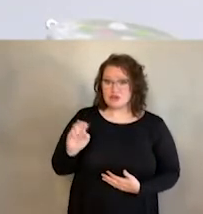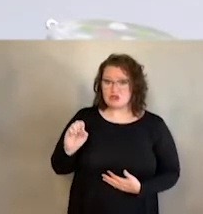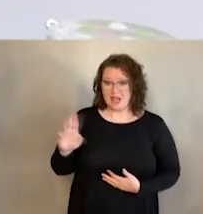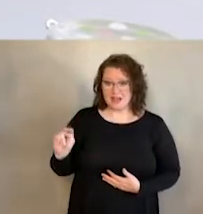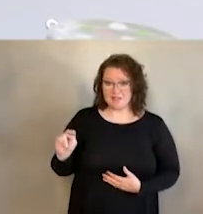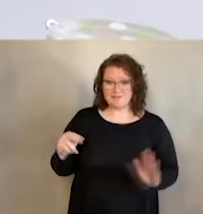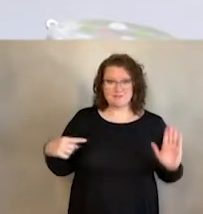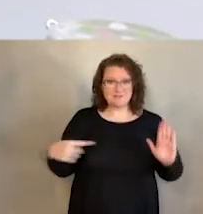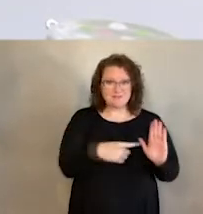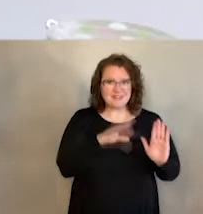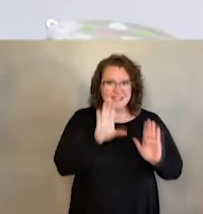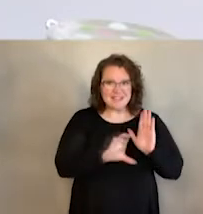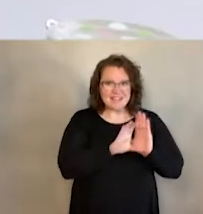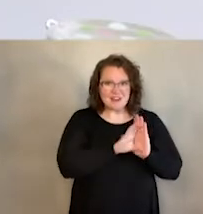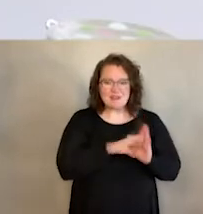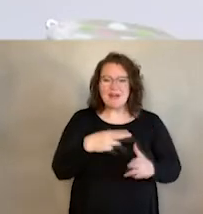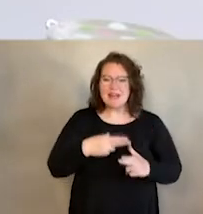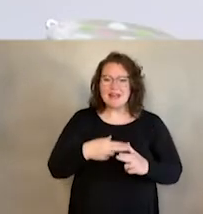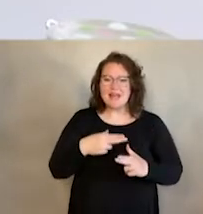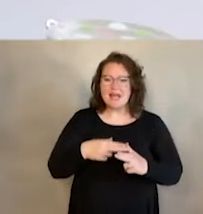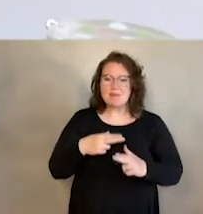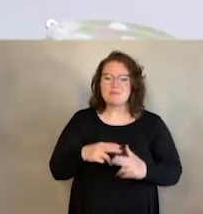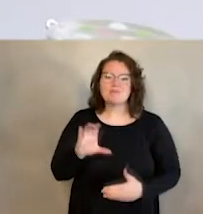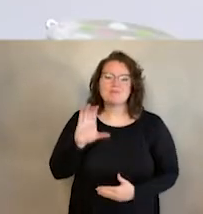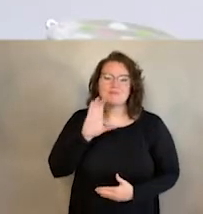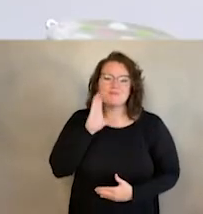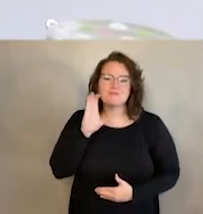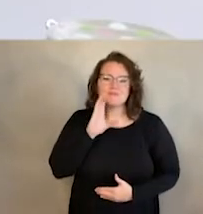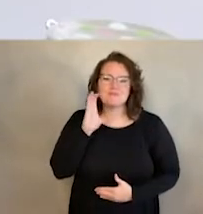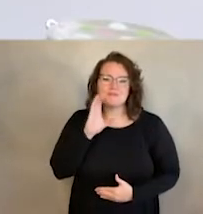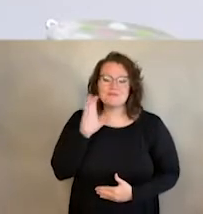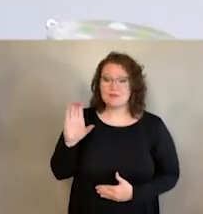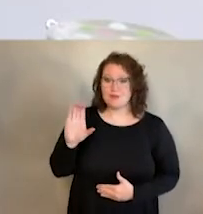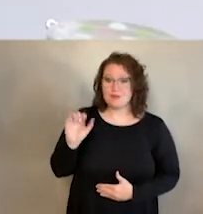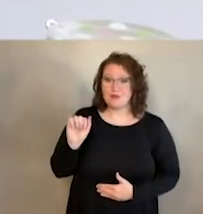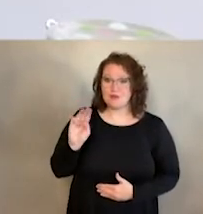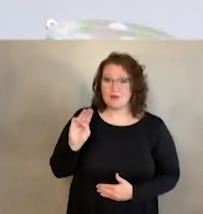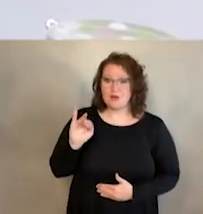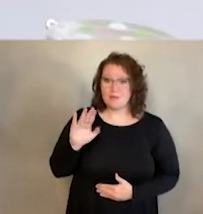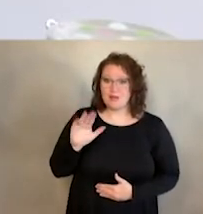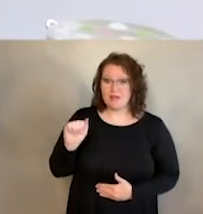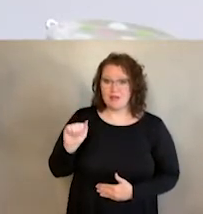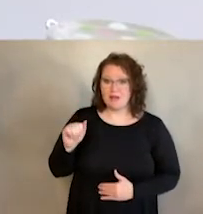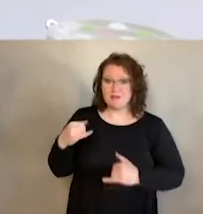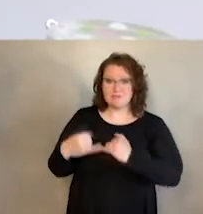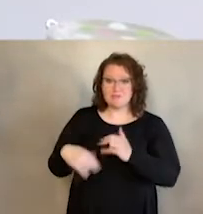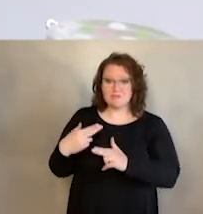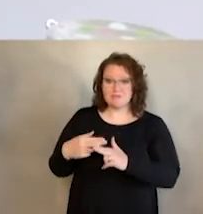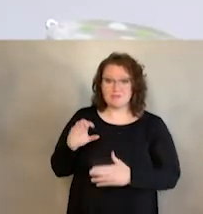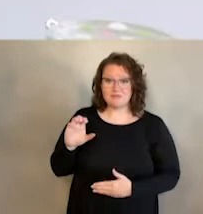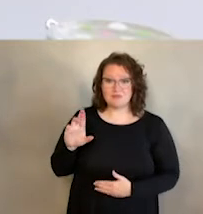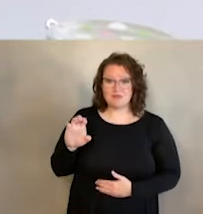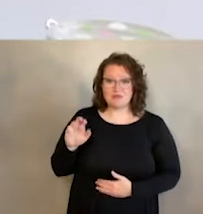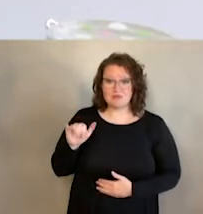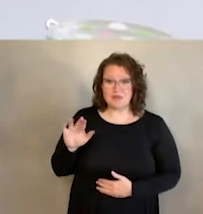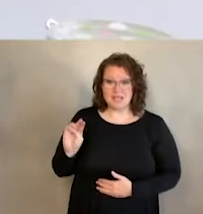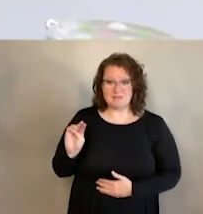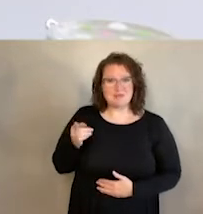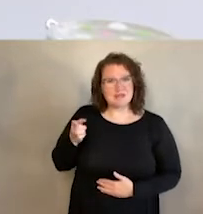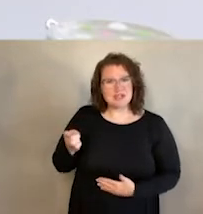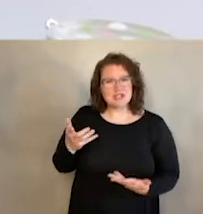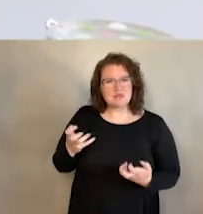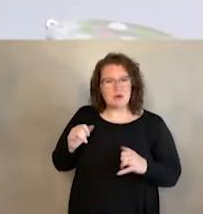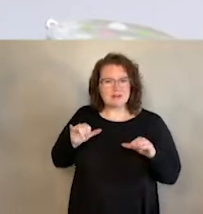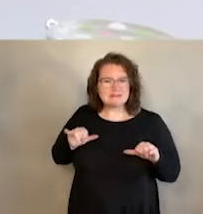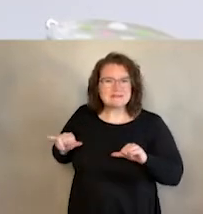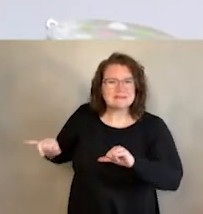I love this character, Camilla Cream. She is really trying to be like everybody else. And in a sea of people who